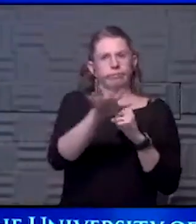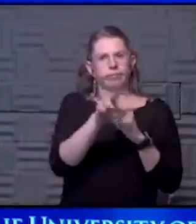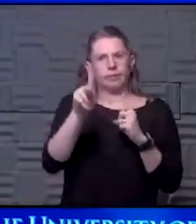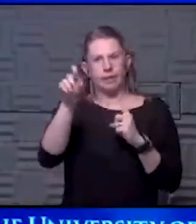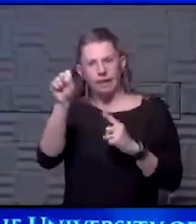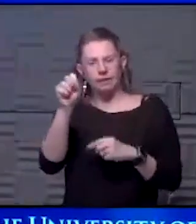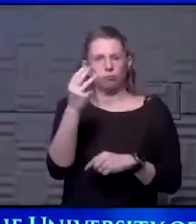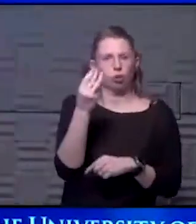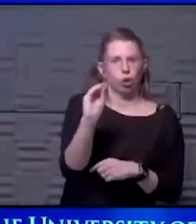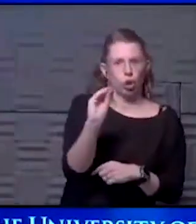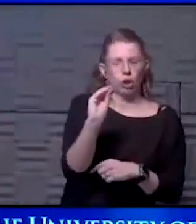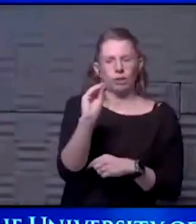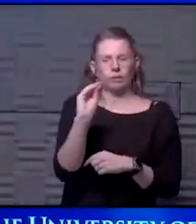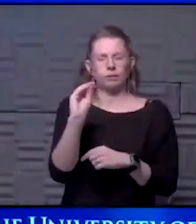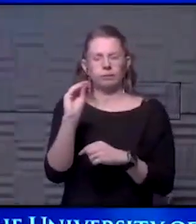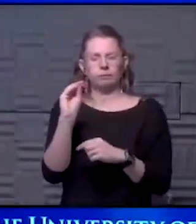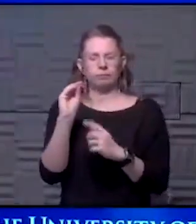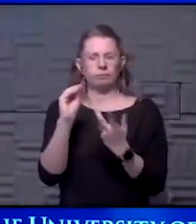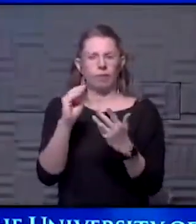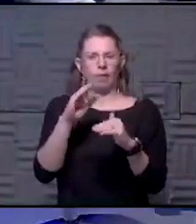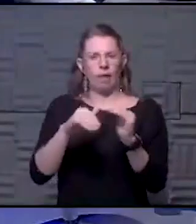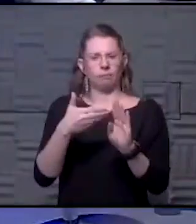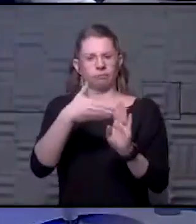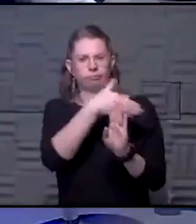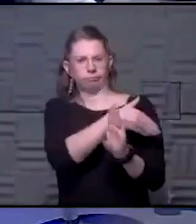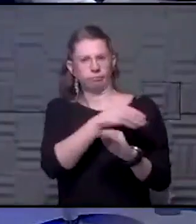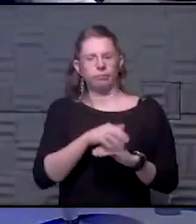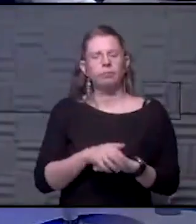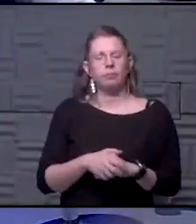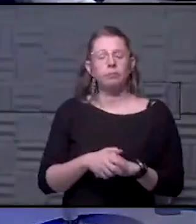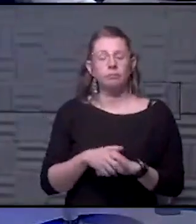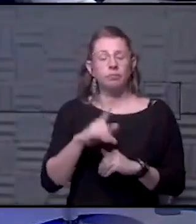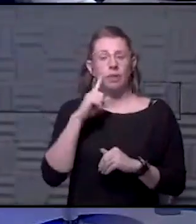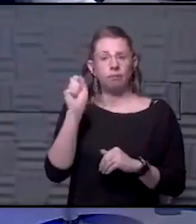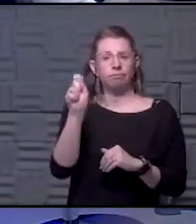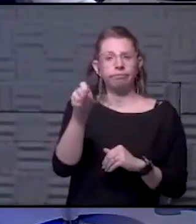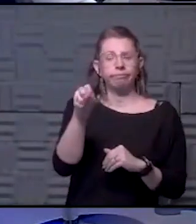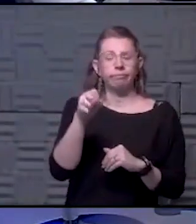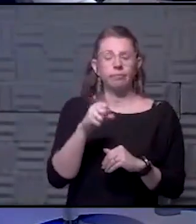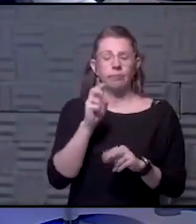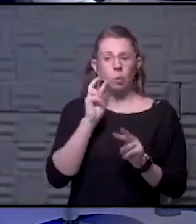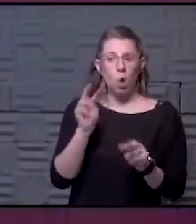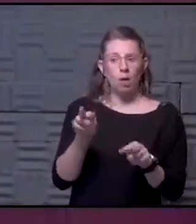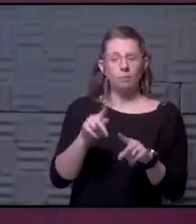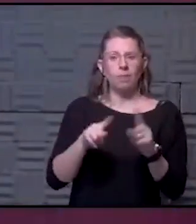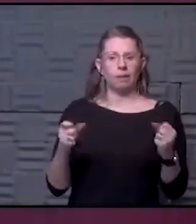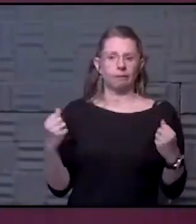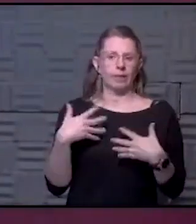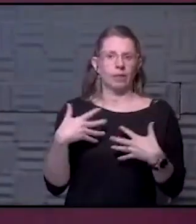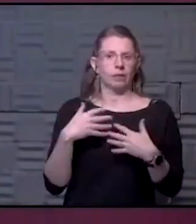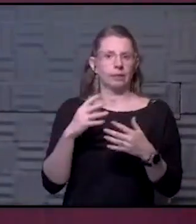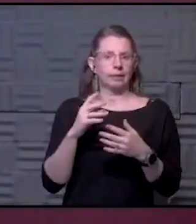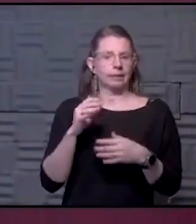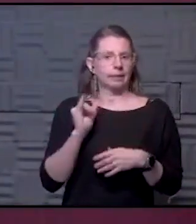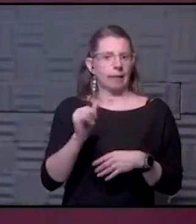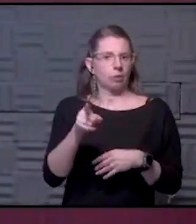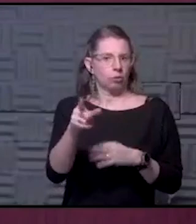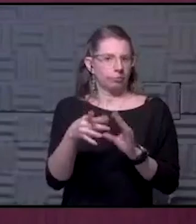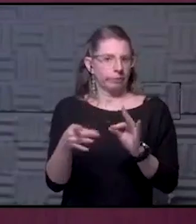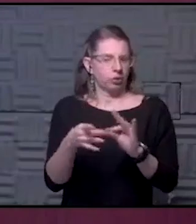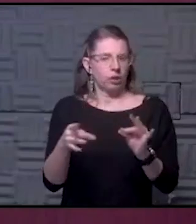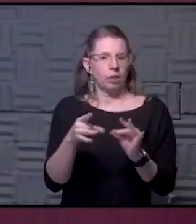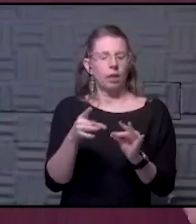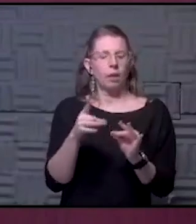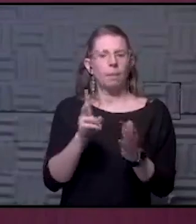Missouri included, than there have been. Do you think that's Yeah. true? I think so, at least watching, but I fear, just like you said, Nate, that Yeah. the guard's going to